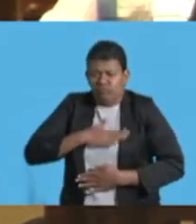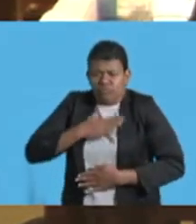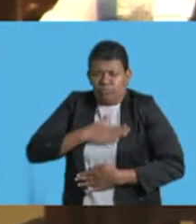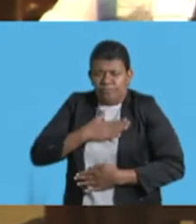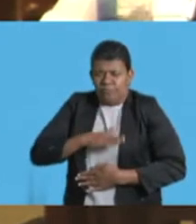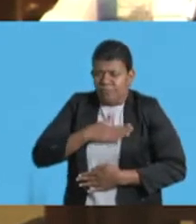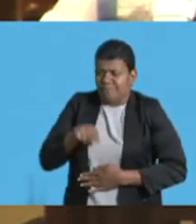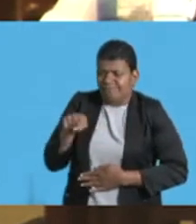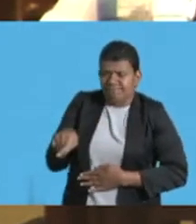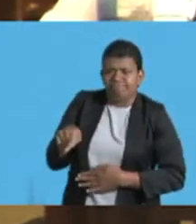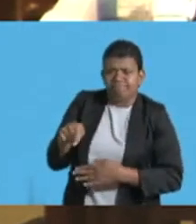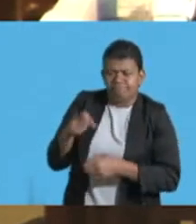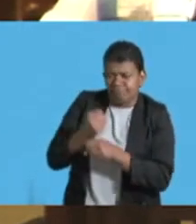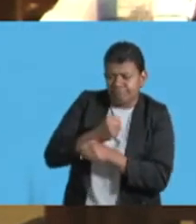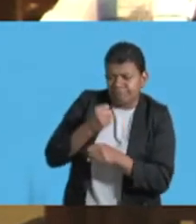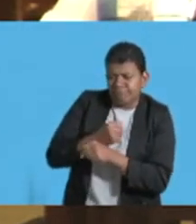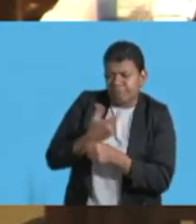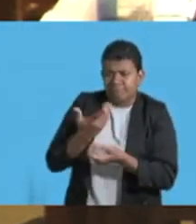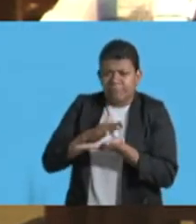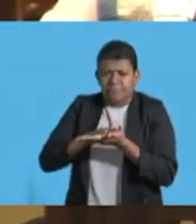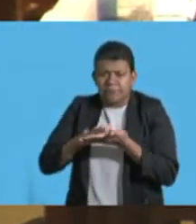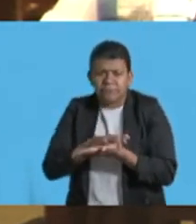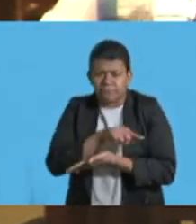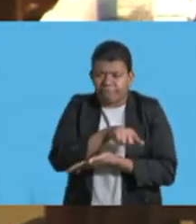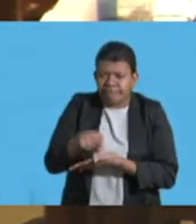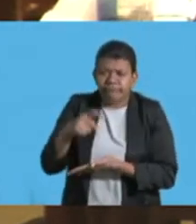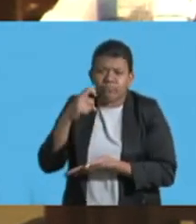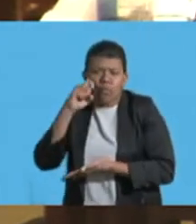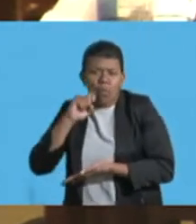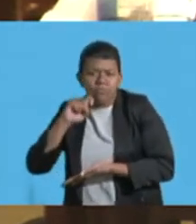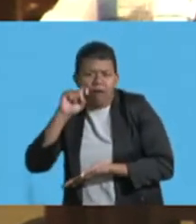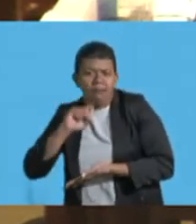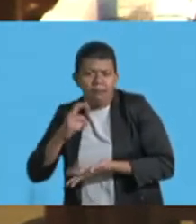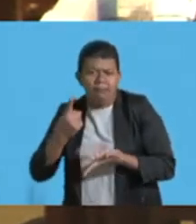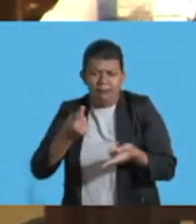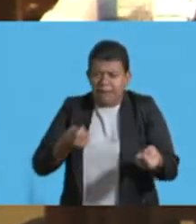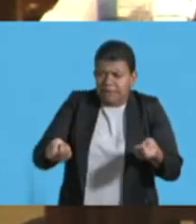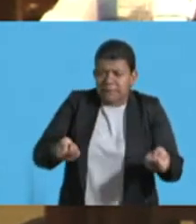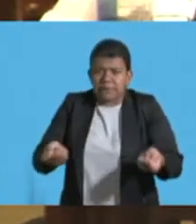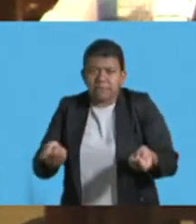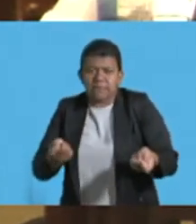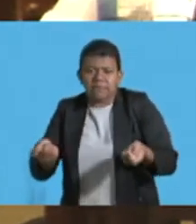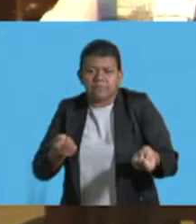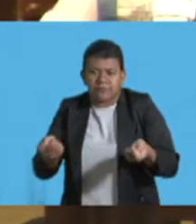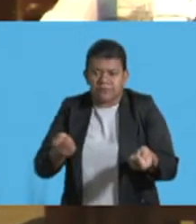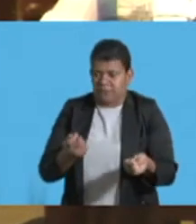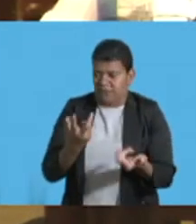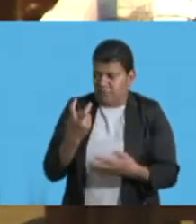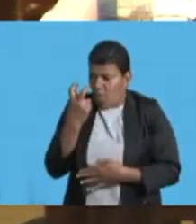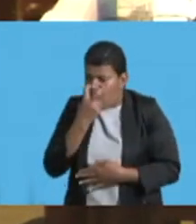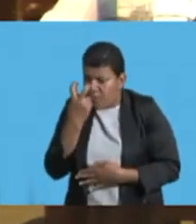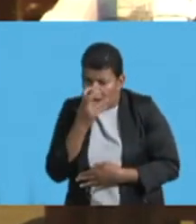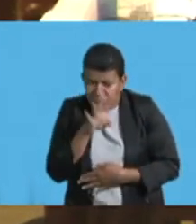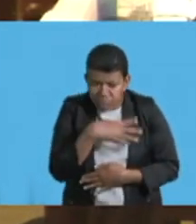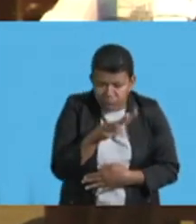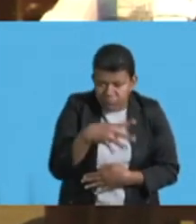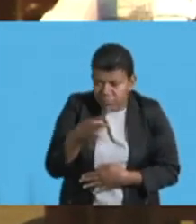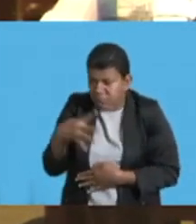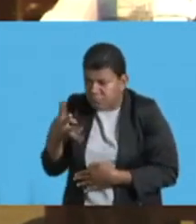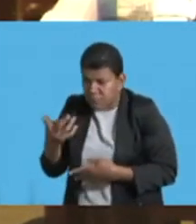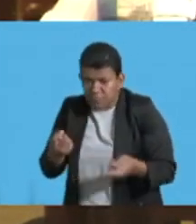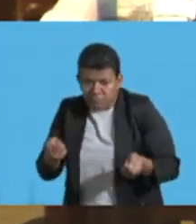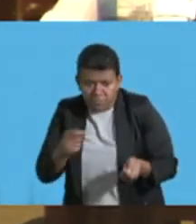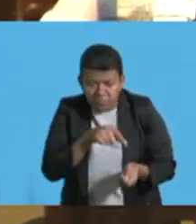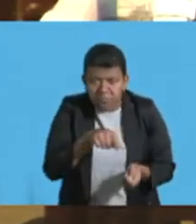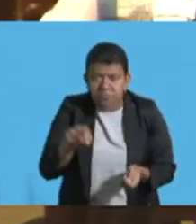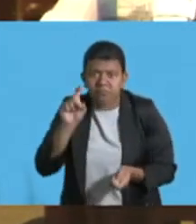services. The department is a focal government agency that monitors rural water and may provide technical